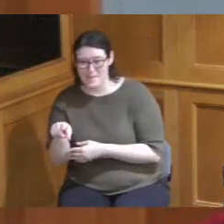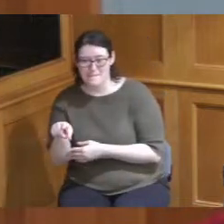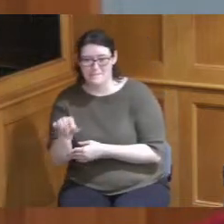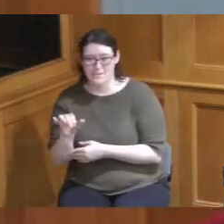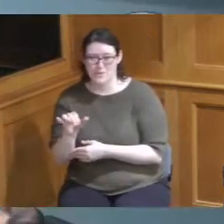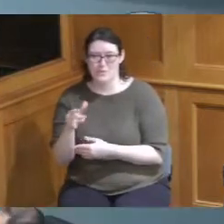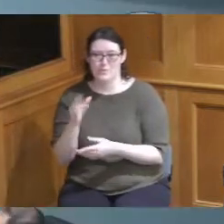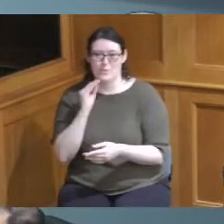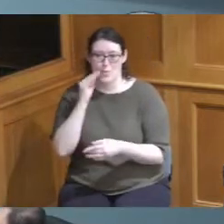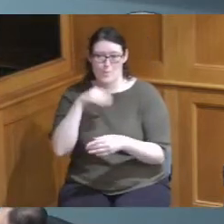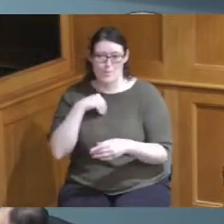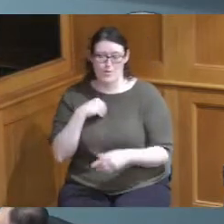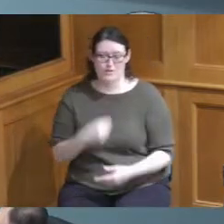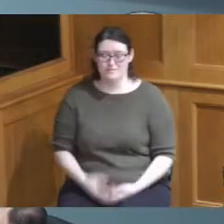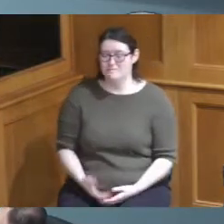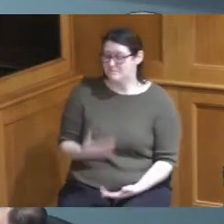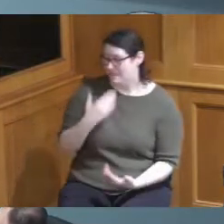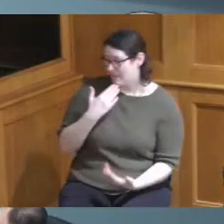Thank you.